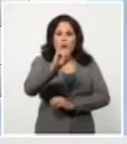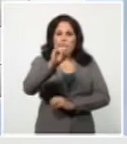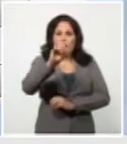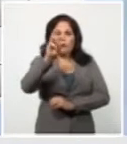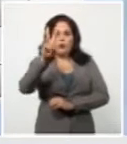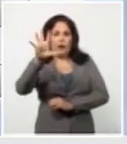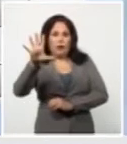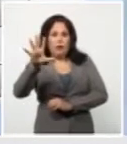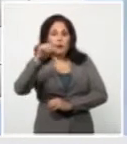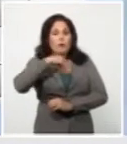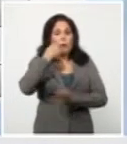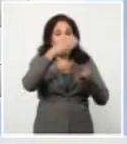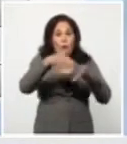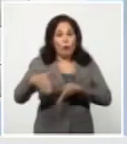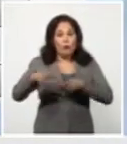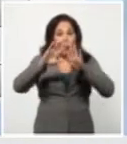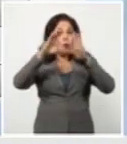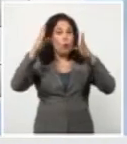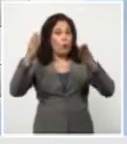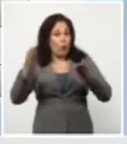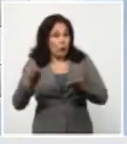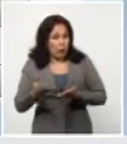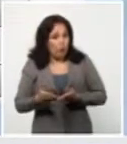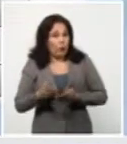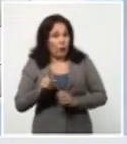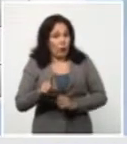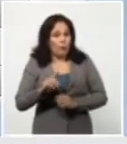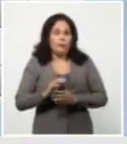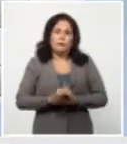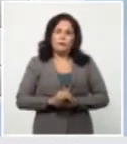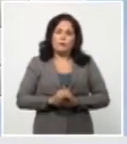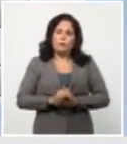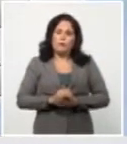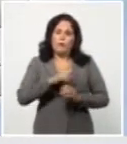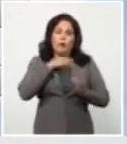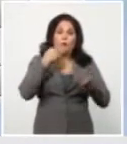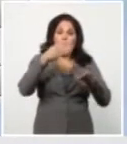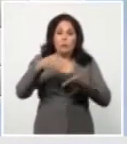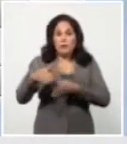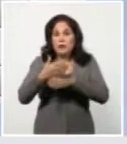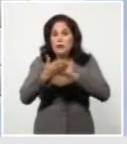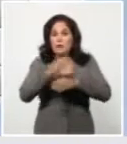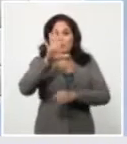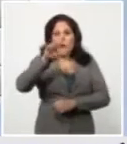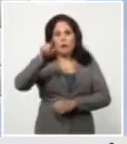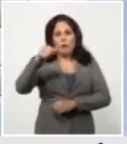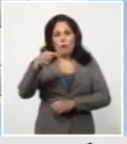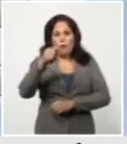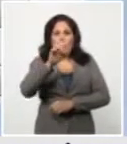3,923 people died in the world yesterday due to COVID-19, accumulating